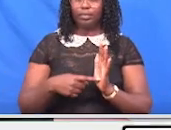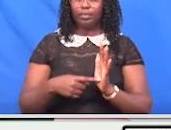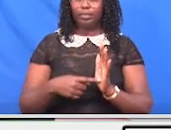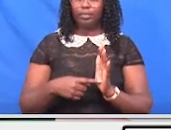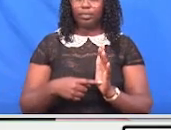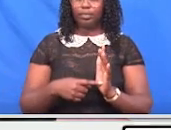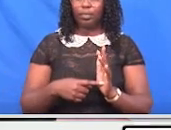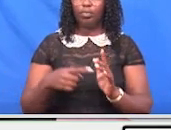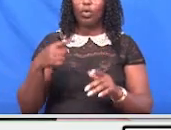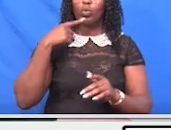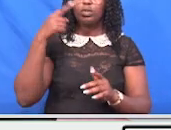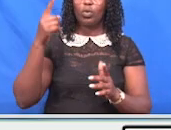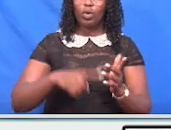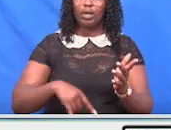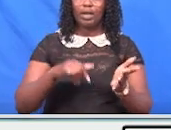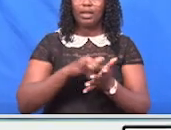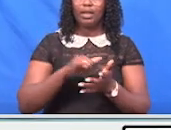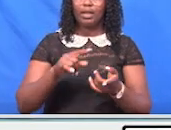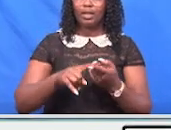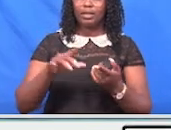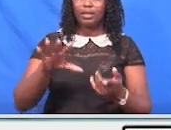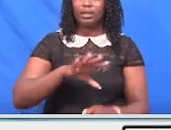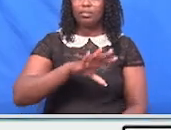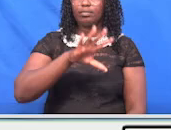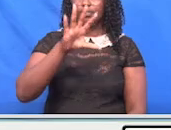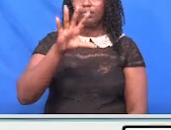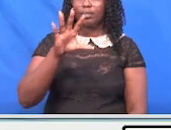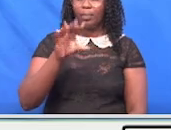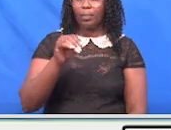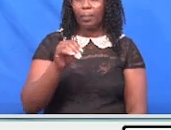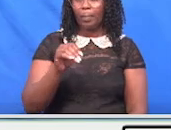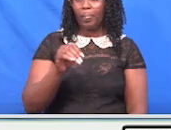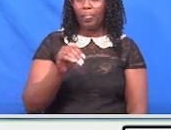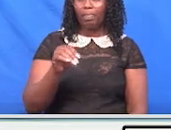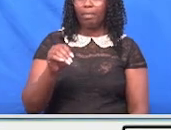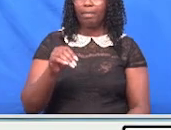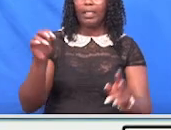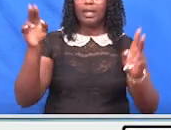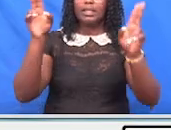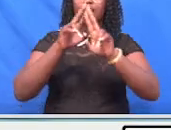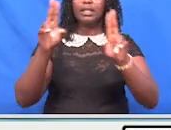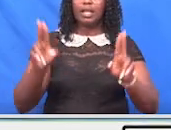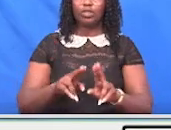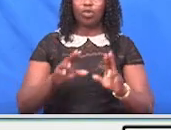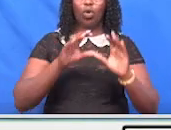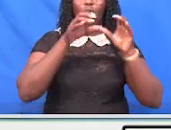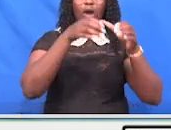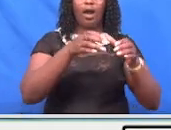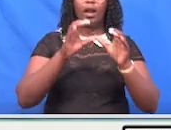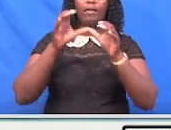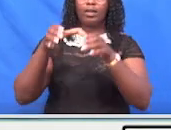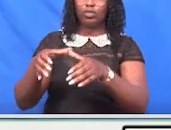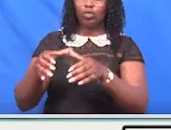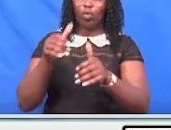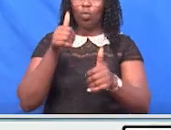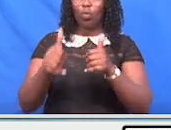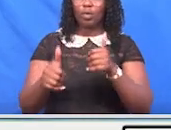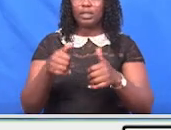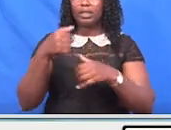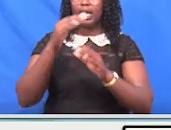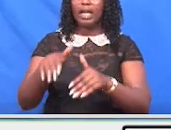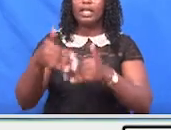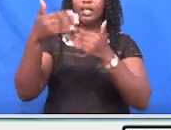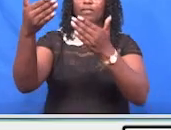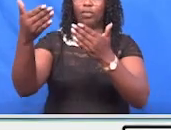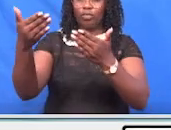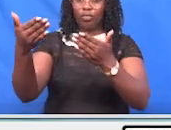Okay. So we call it after the place where it was signed. So this is an international classification system that KIPI uses so that we can be